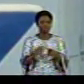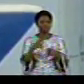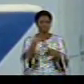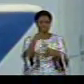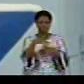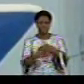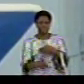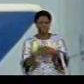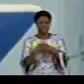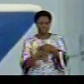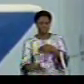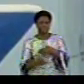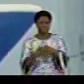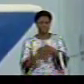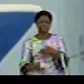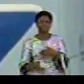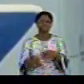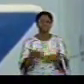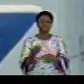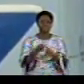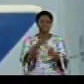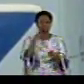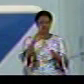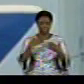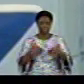bleed. And